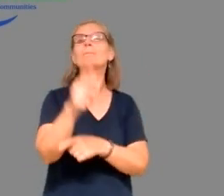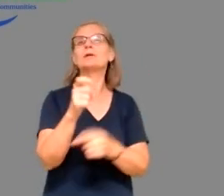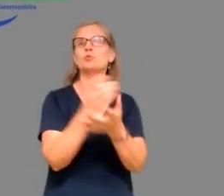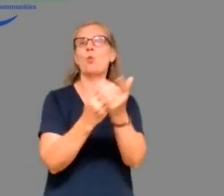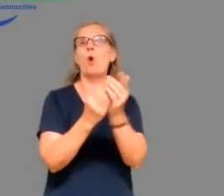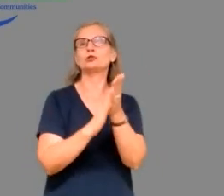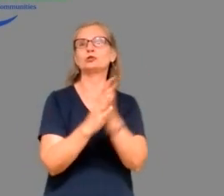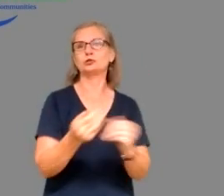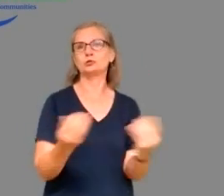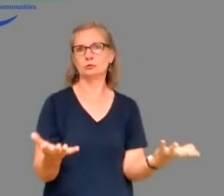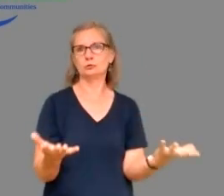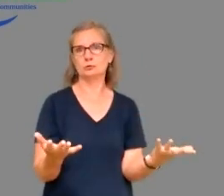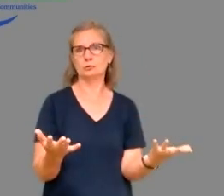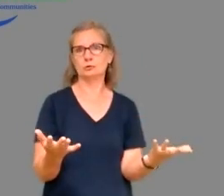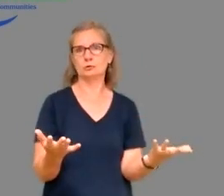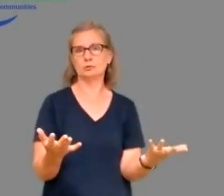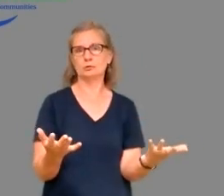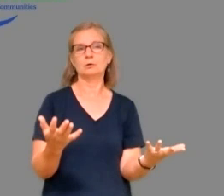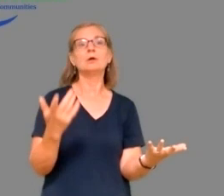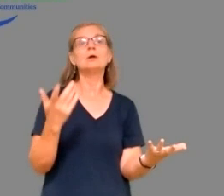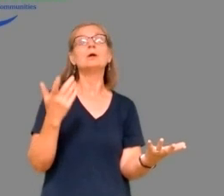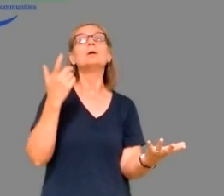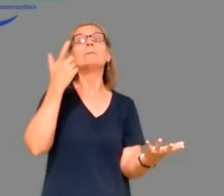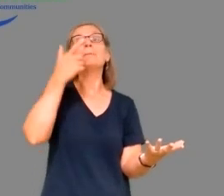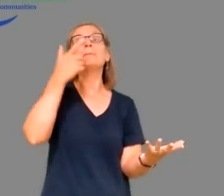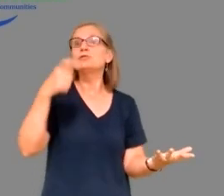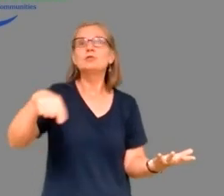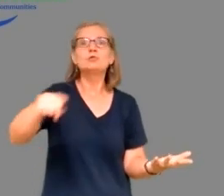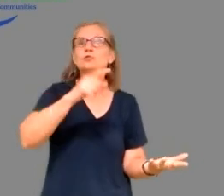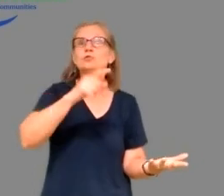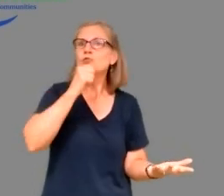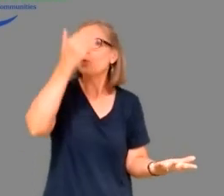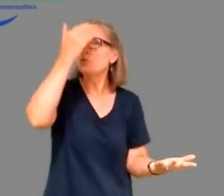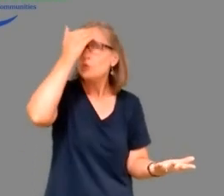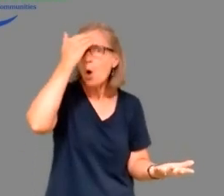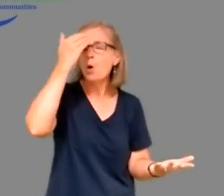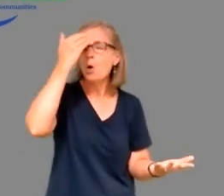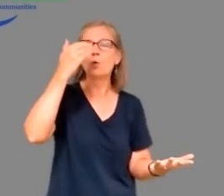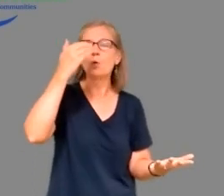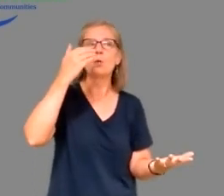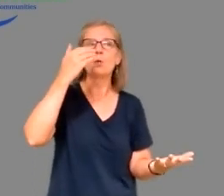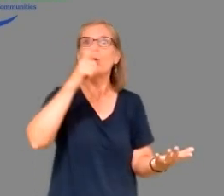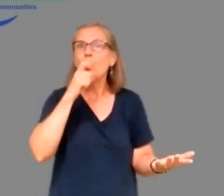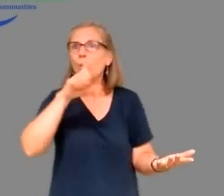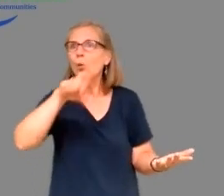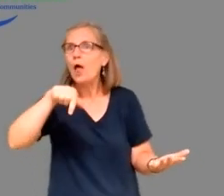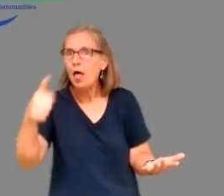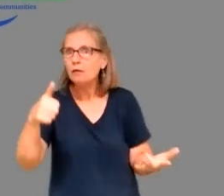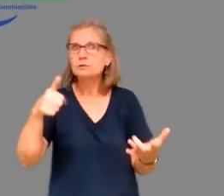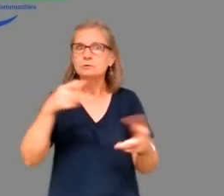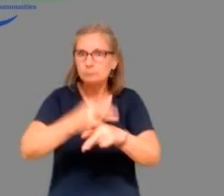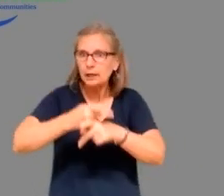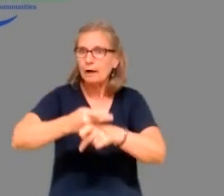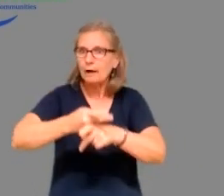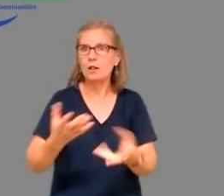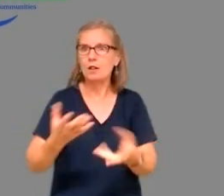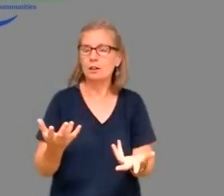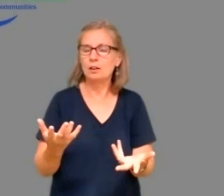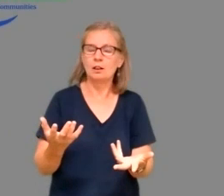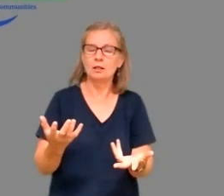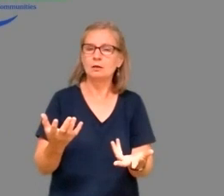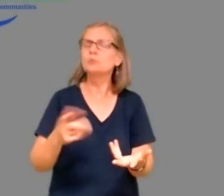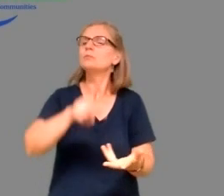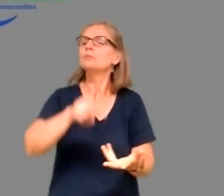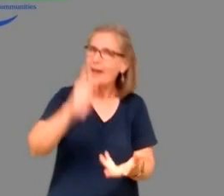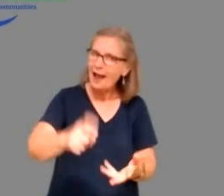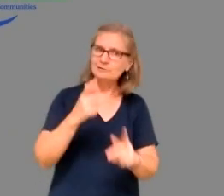know who else is taking those measures, right? And you have to protect yourself because you can't assume someone else